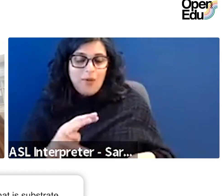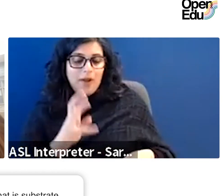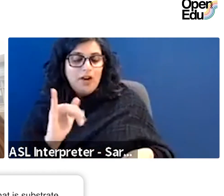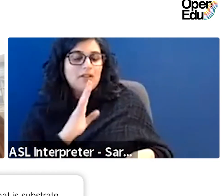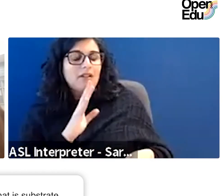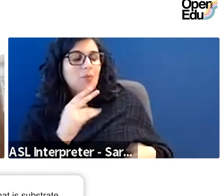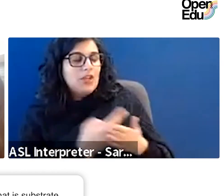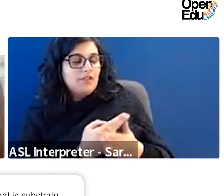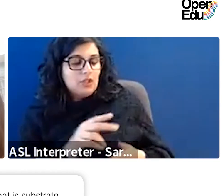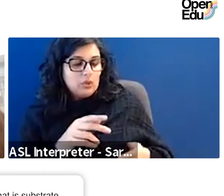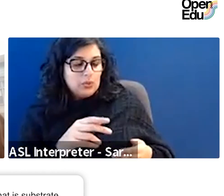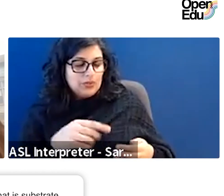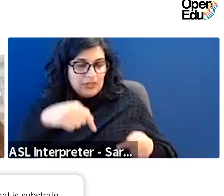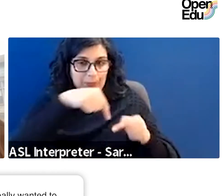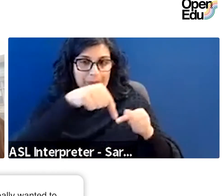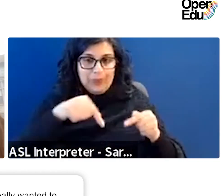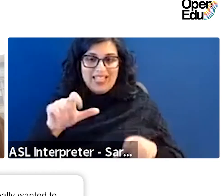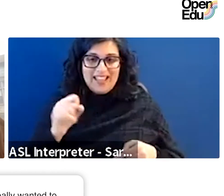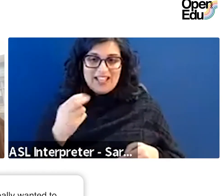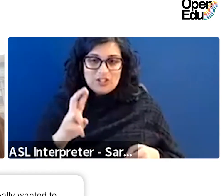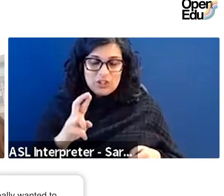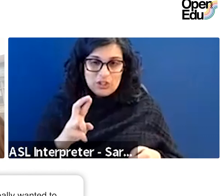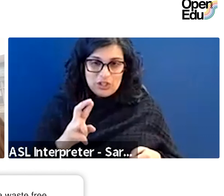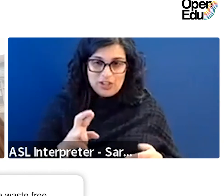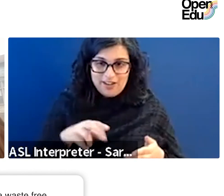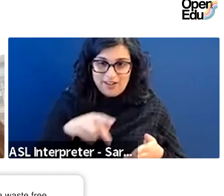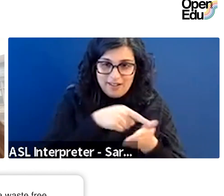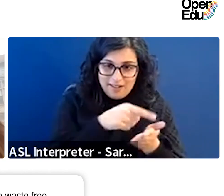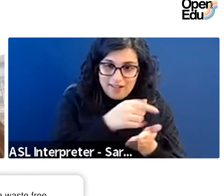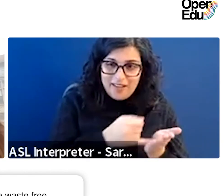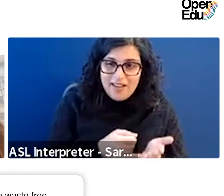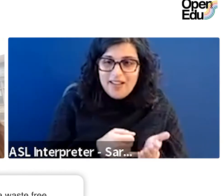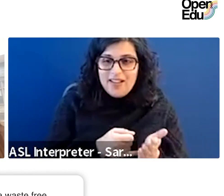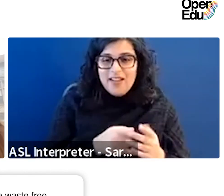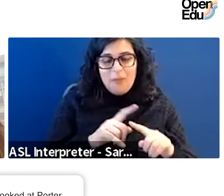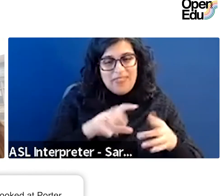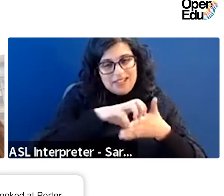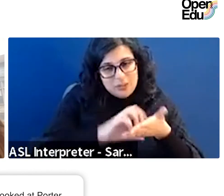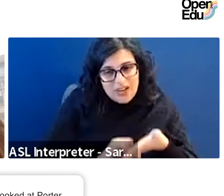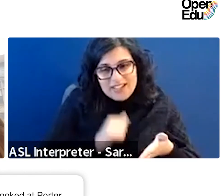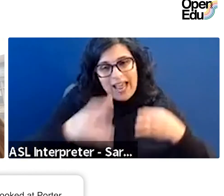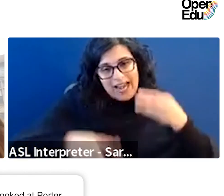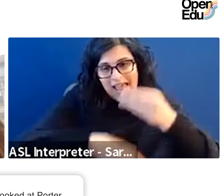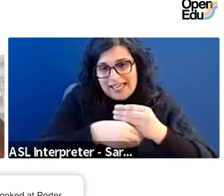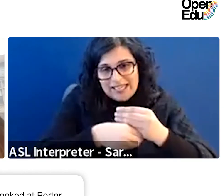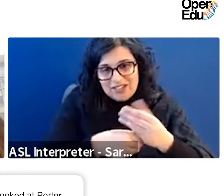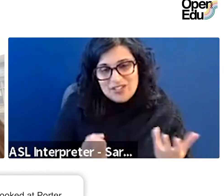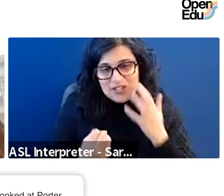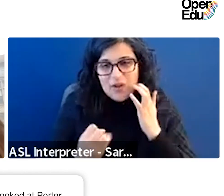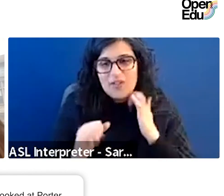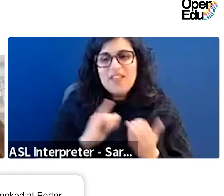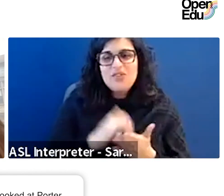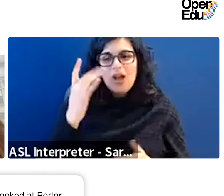is subtractive manufacturing. And what we really wanted to look at is additive. So it's a waste-free production process, which is why we looked at